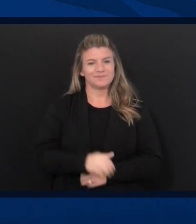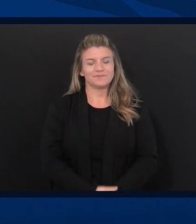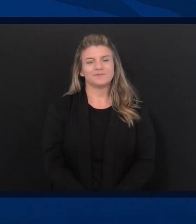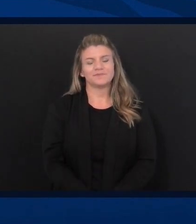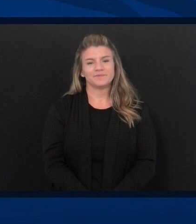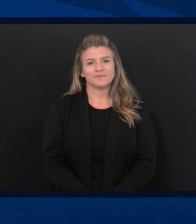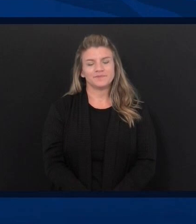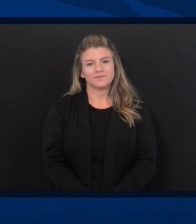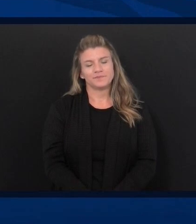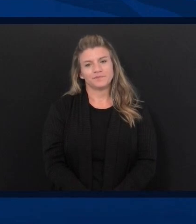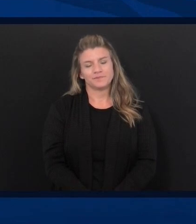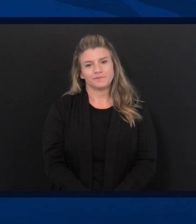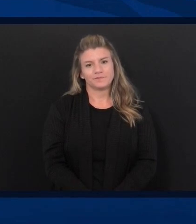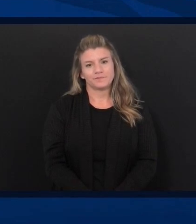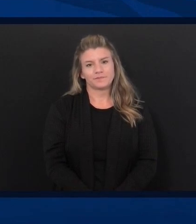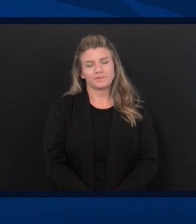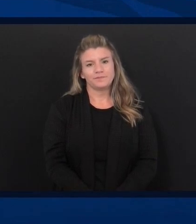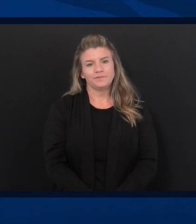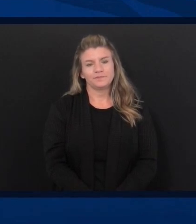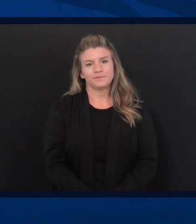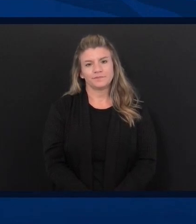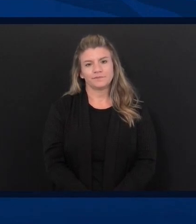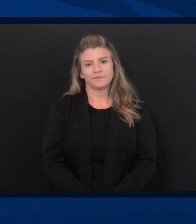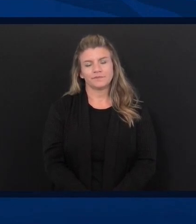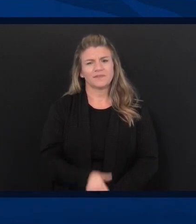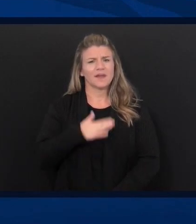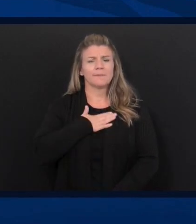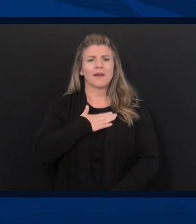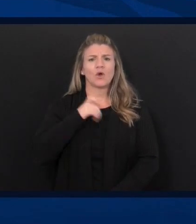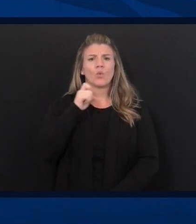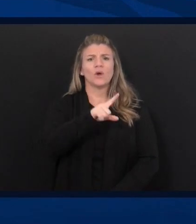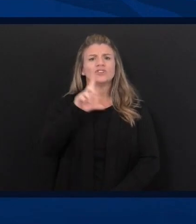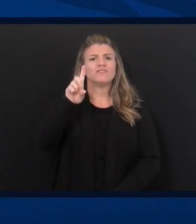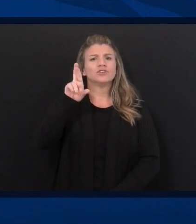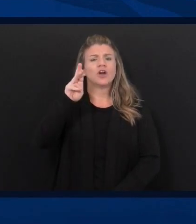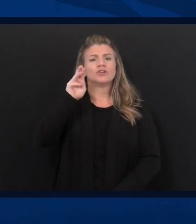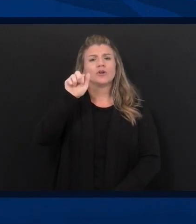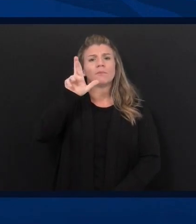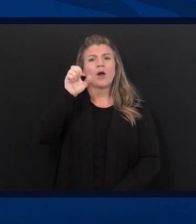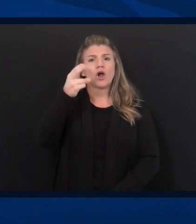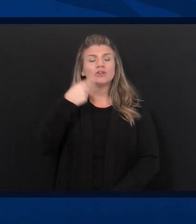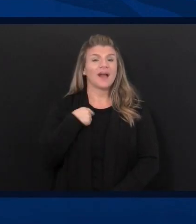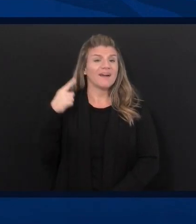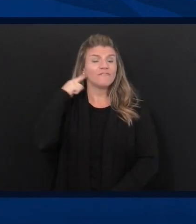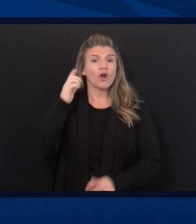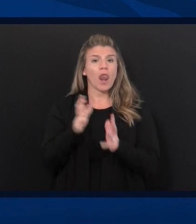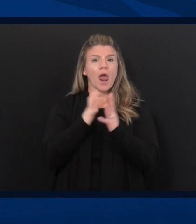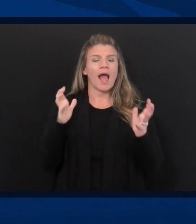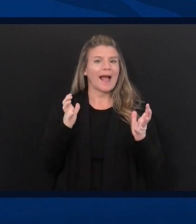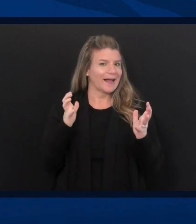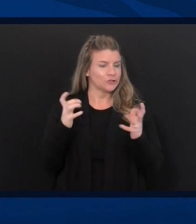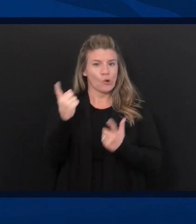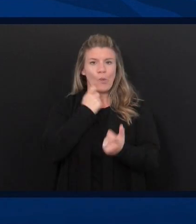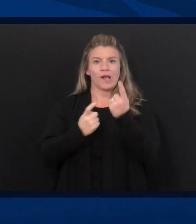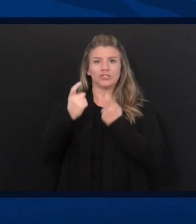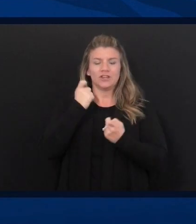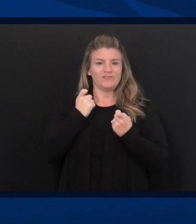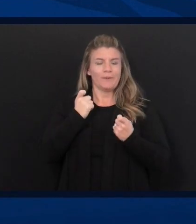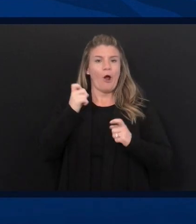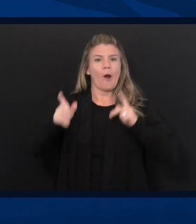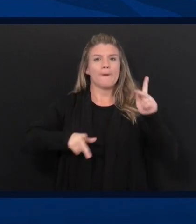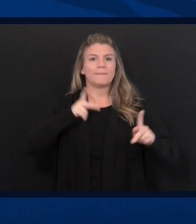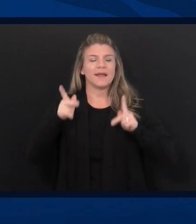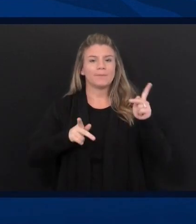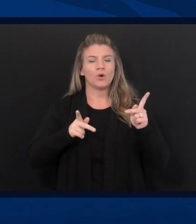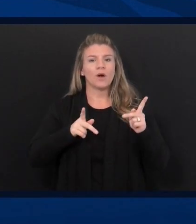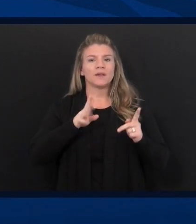Hi, yes. This question is for Dr. Marsh. I've heard a lot of concerns from citizens about the